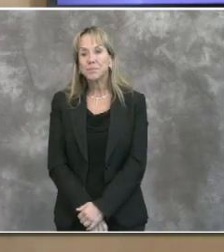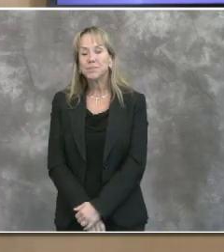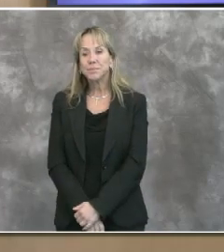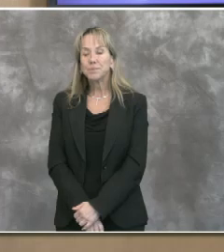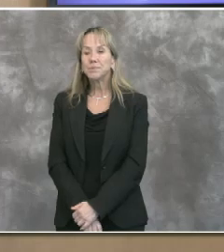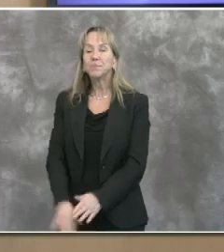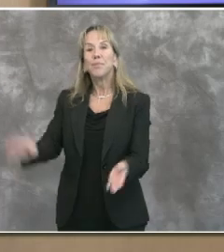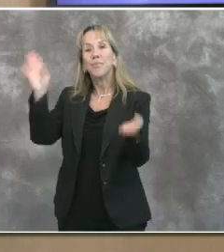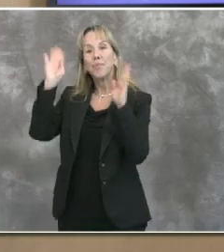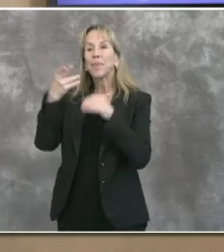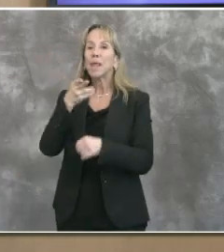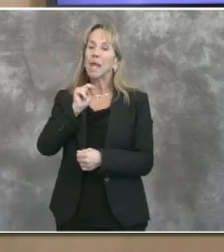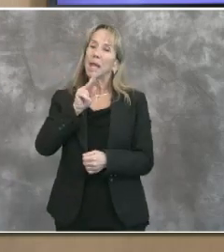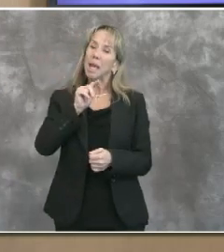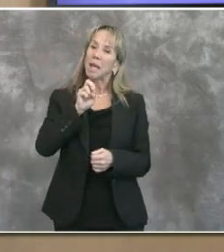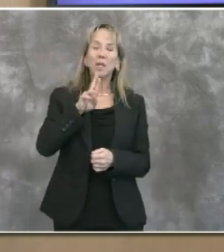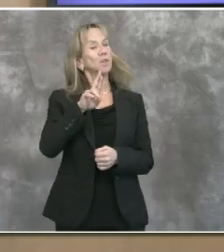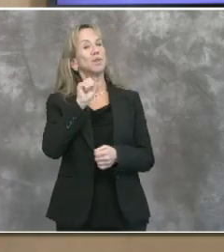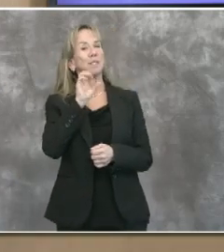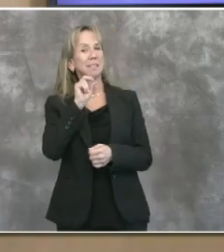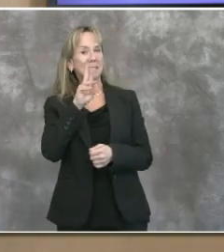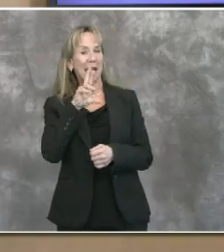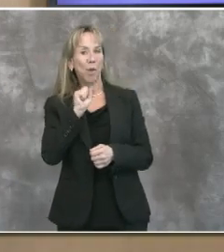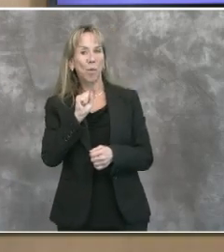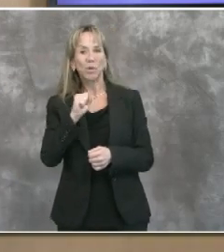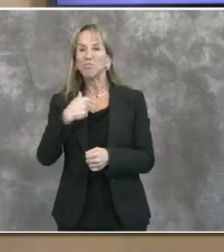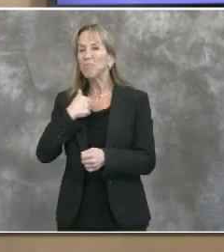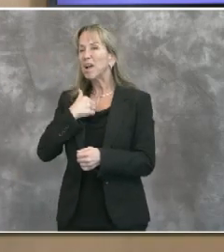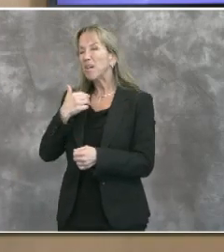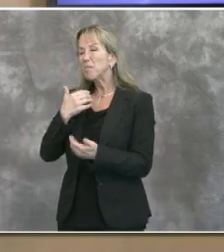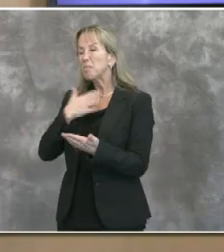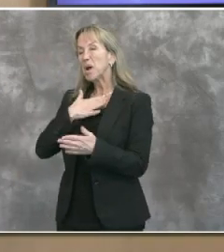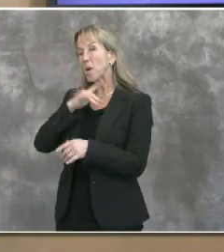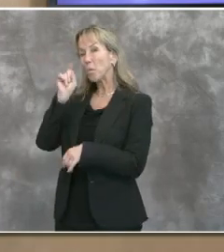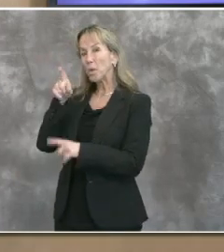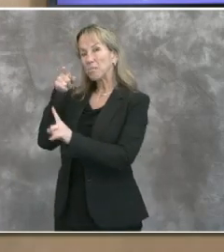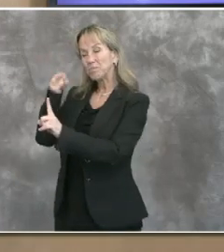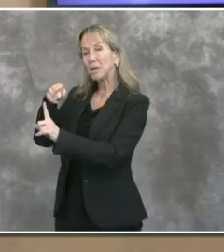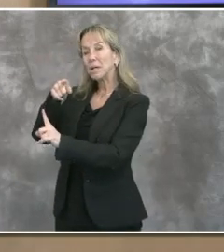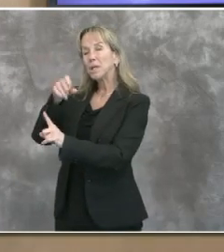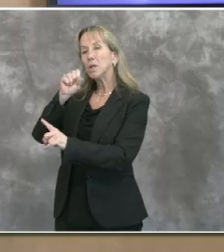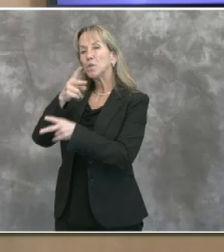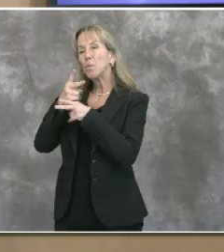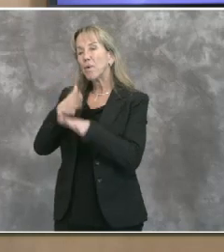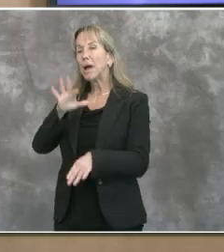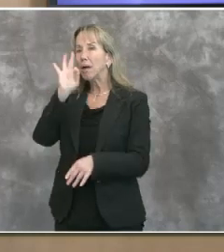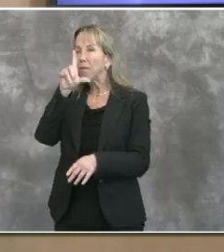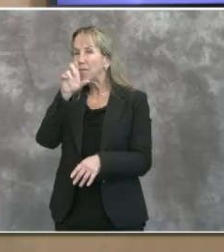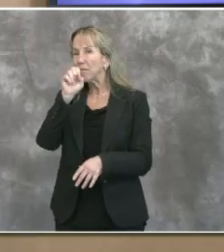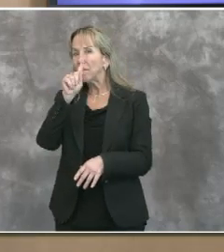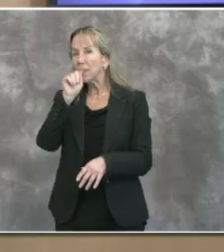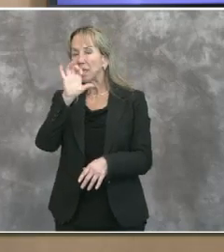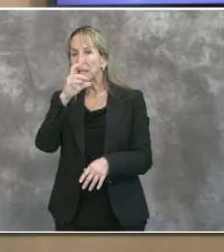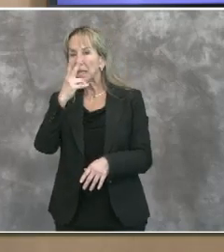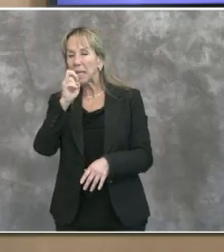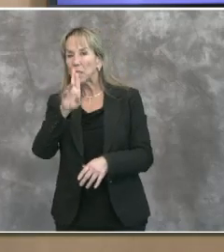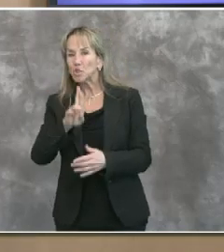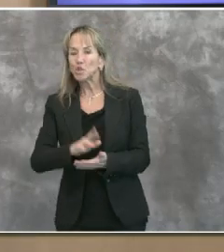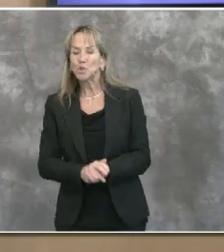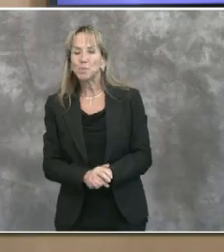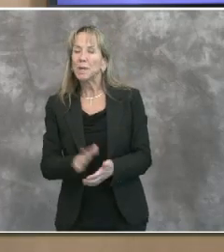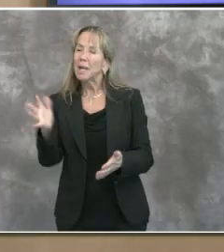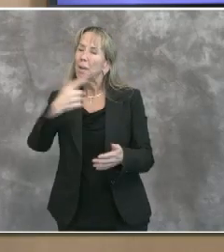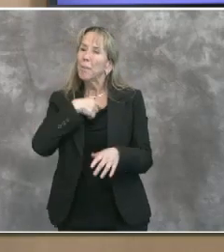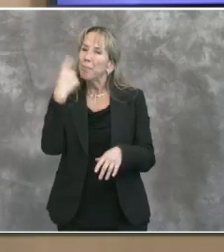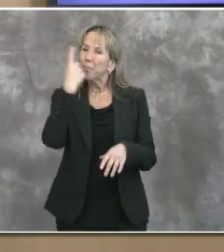Hi, this is Hunter Sowers, and I just had a question for Supervisor Fletcher. For residents listening, if he could